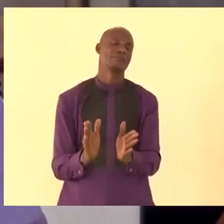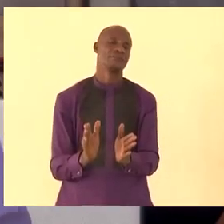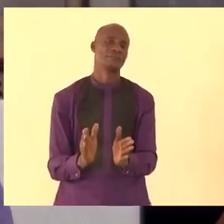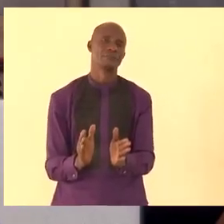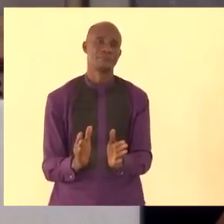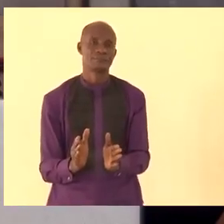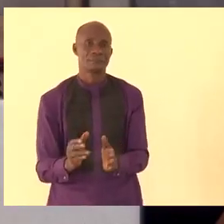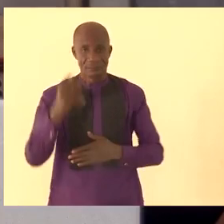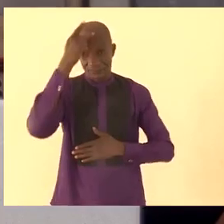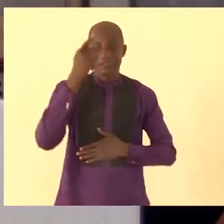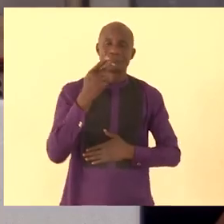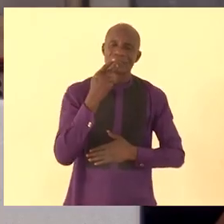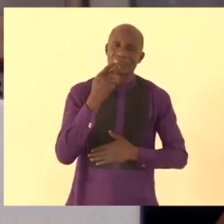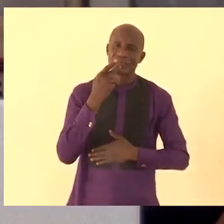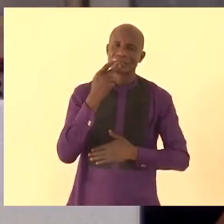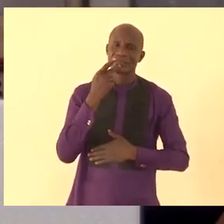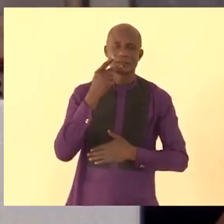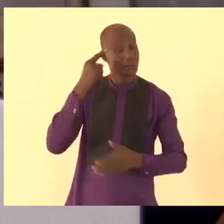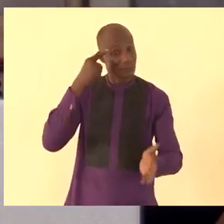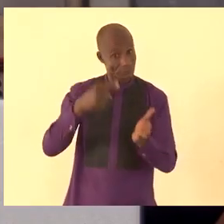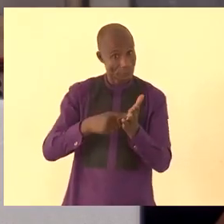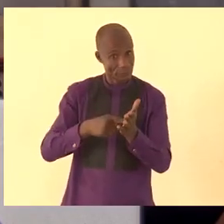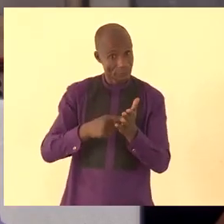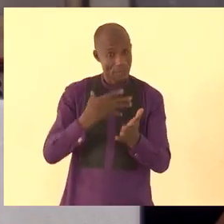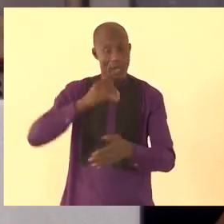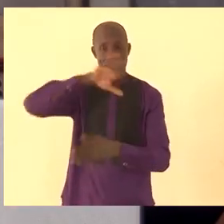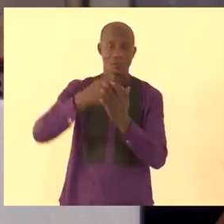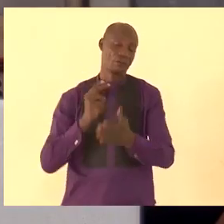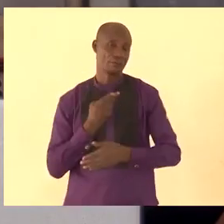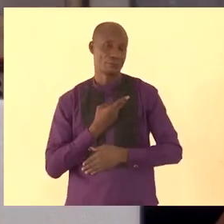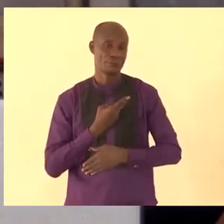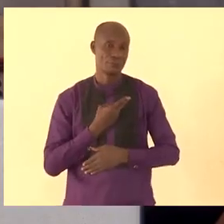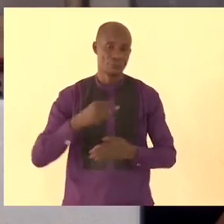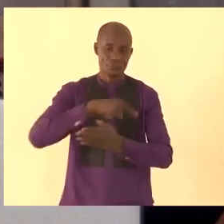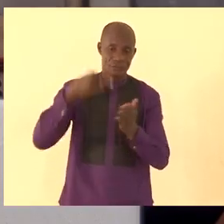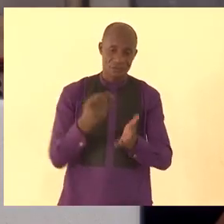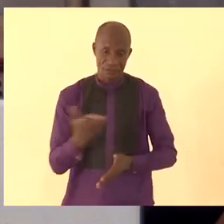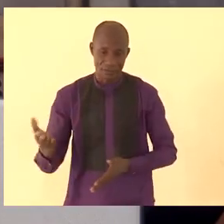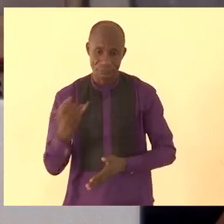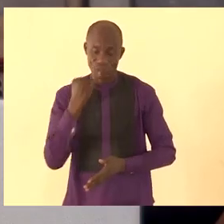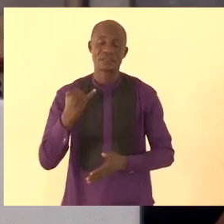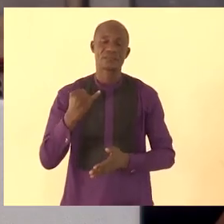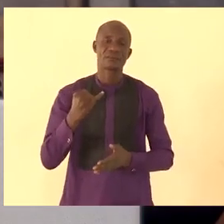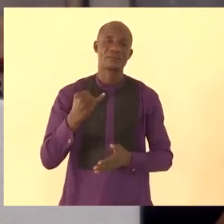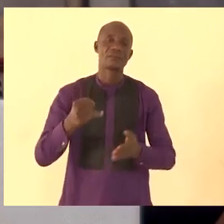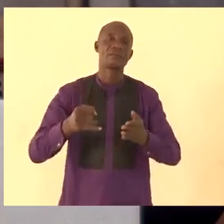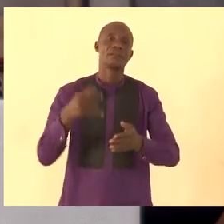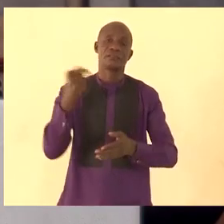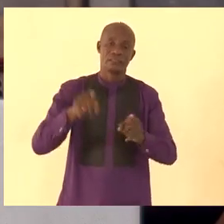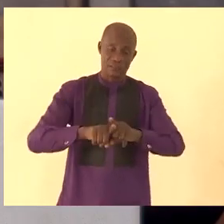And parents, please take note. And all of us, this thing is about the whole distinction